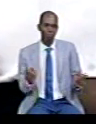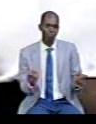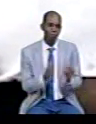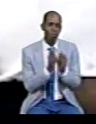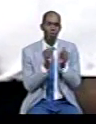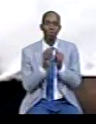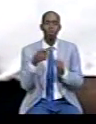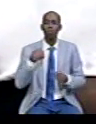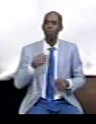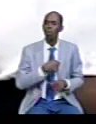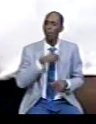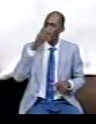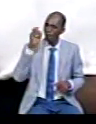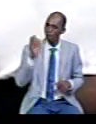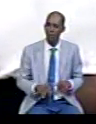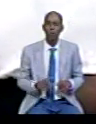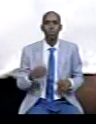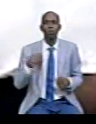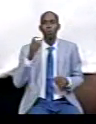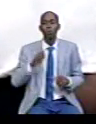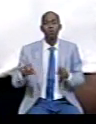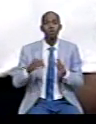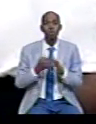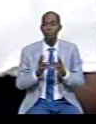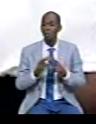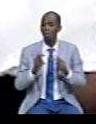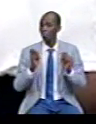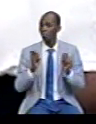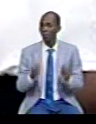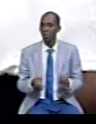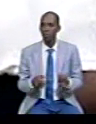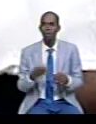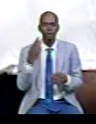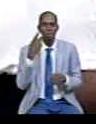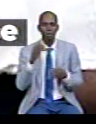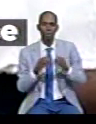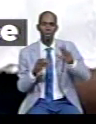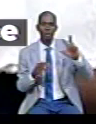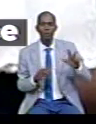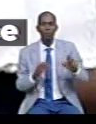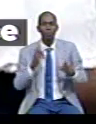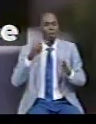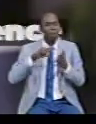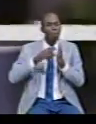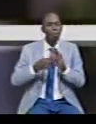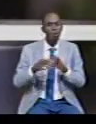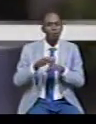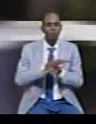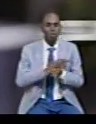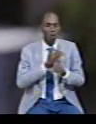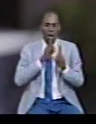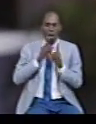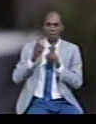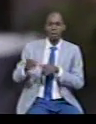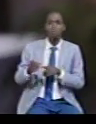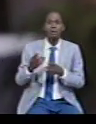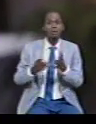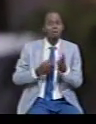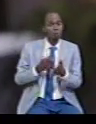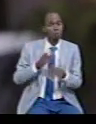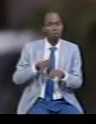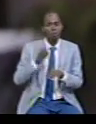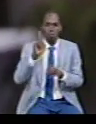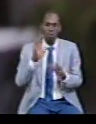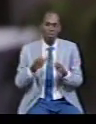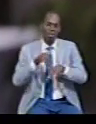we must, and we must do it with urgency. Number three, purposeful correspondence. There are times you write to